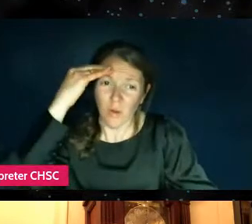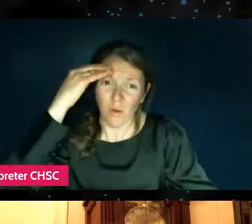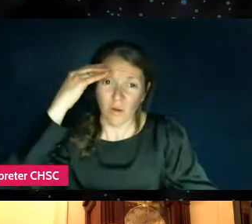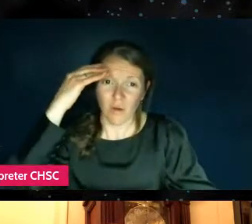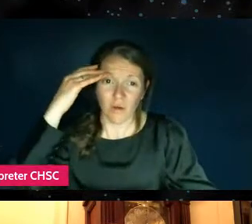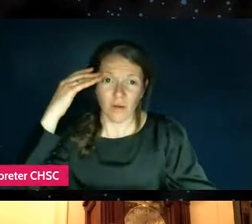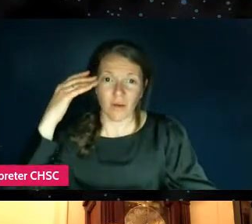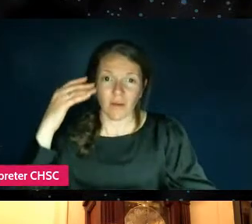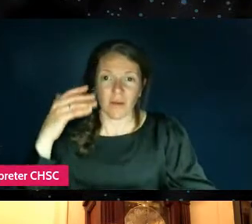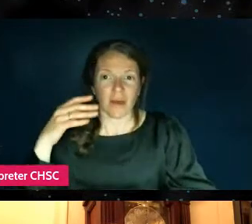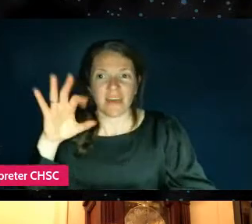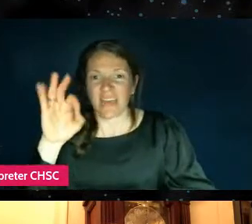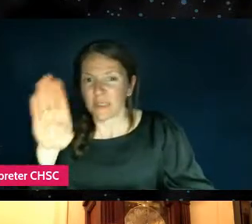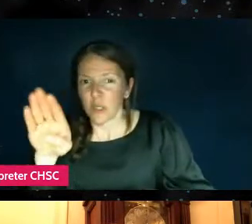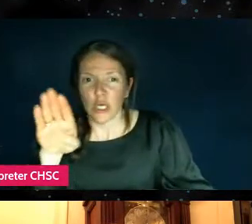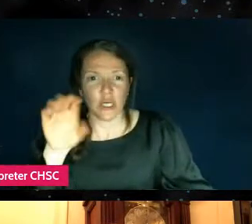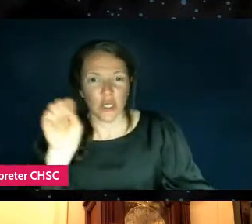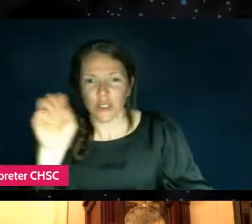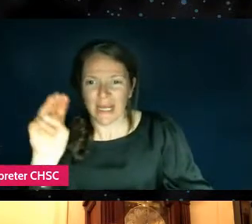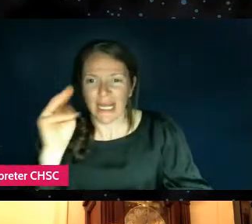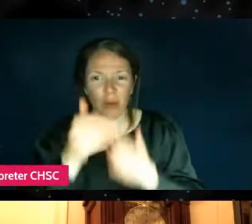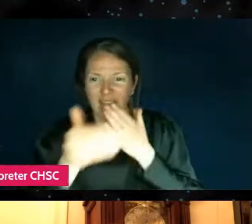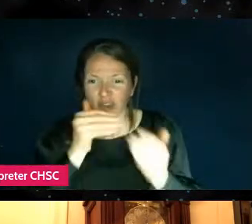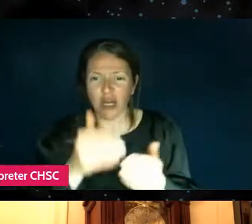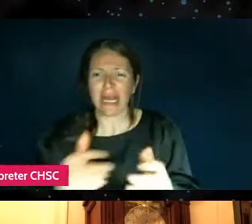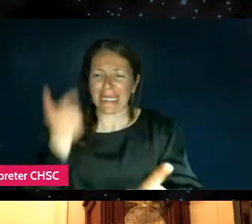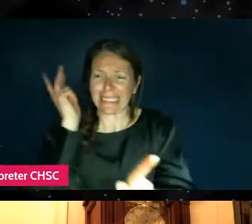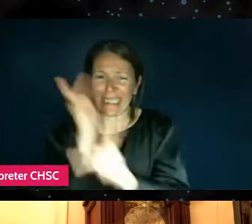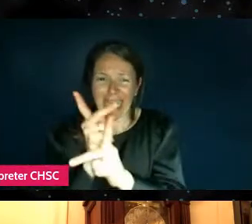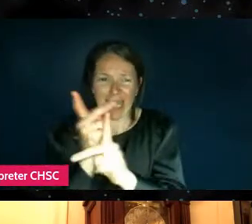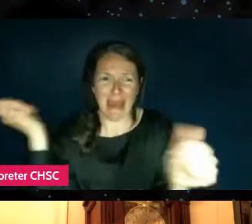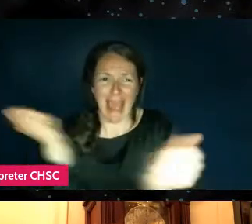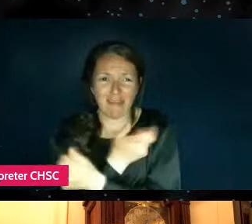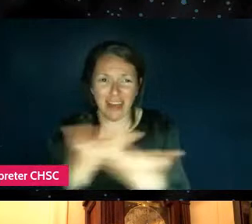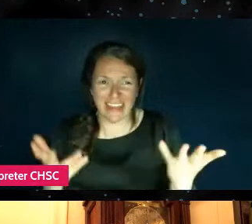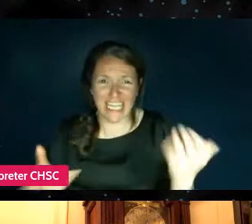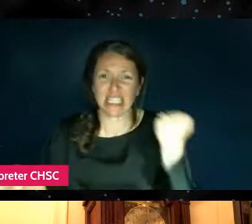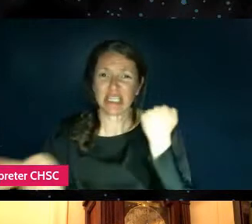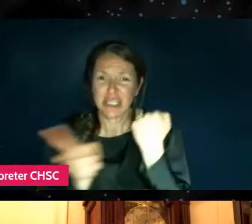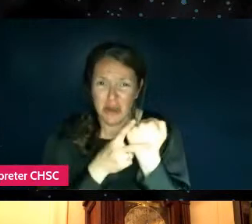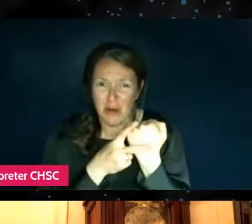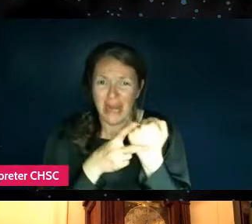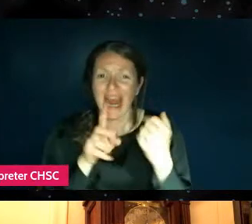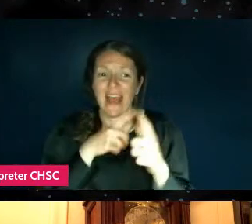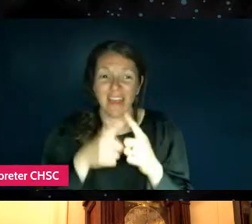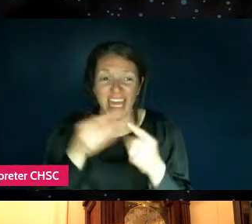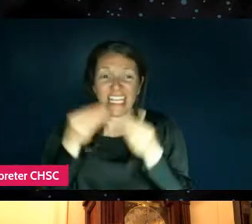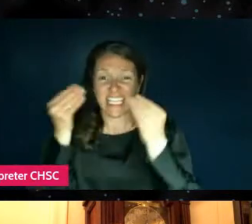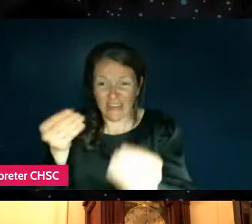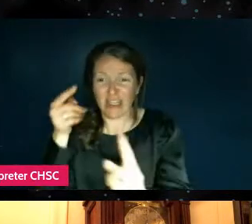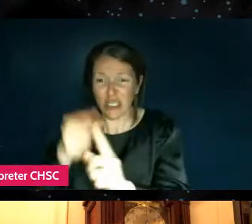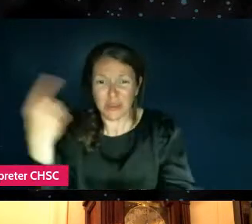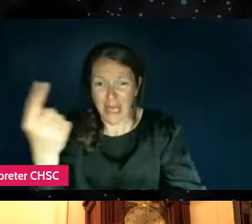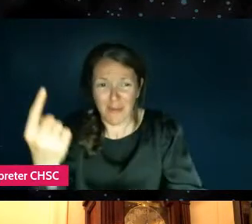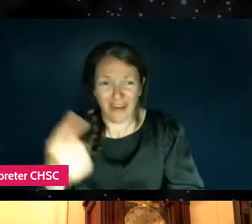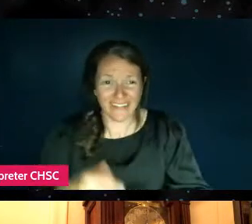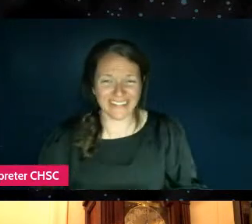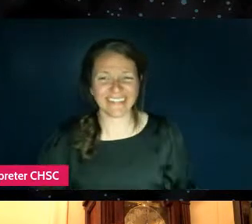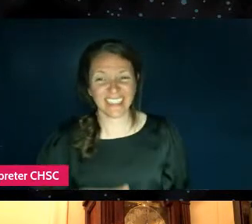free Facebook and social media times, keep everything, store it, and give it to someone. Yes.